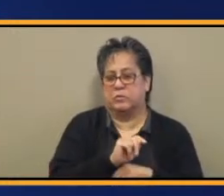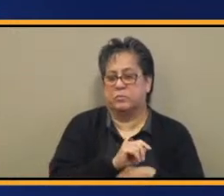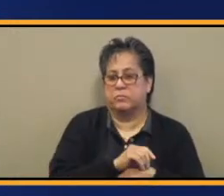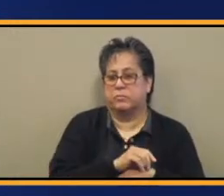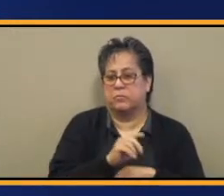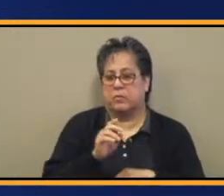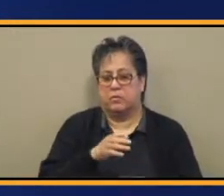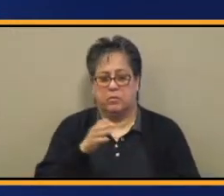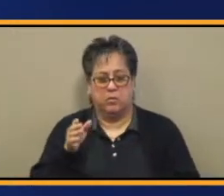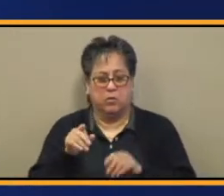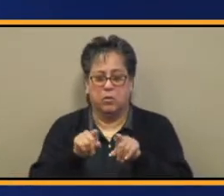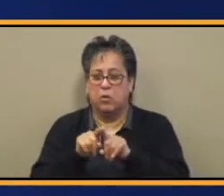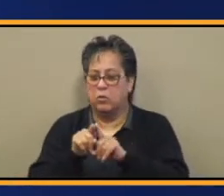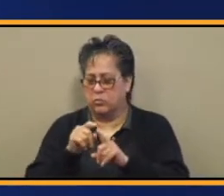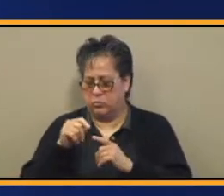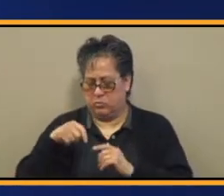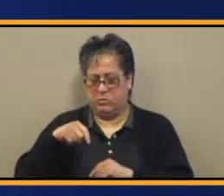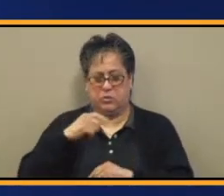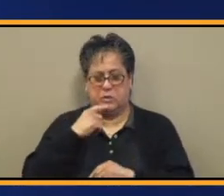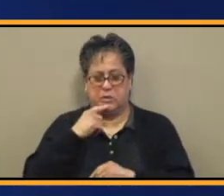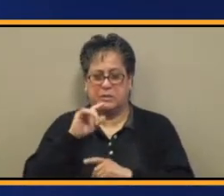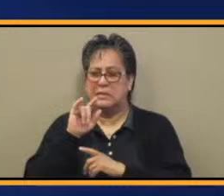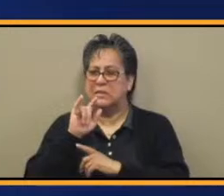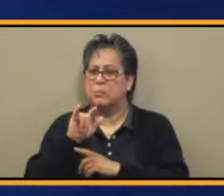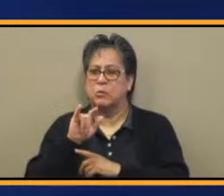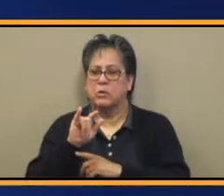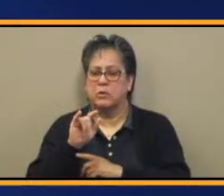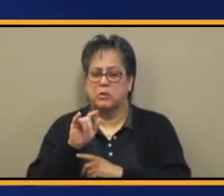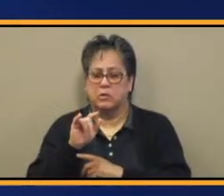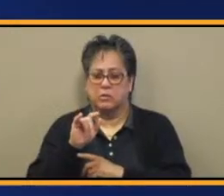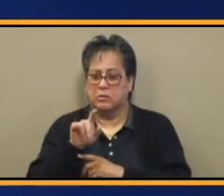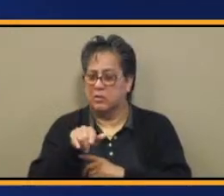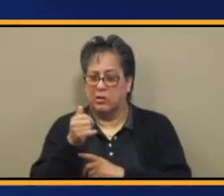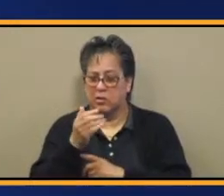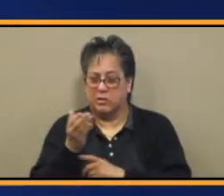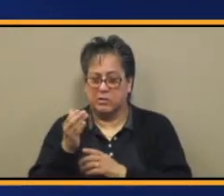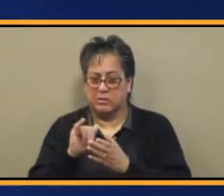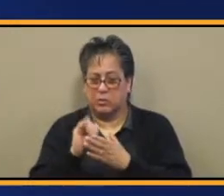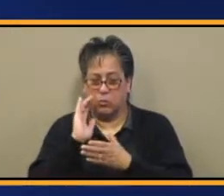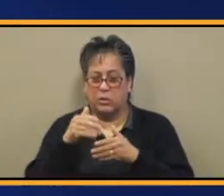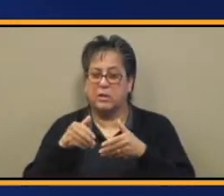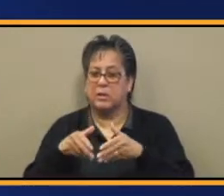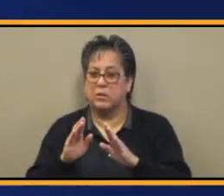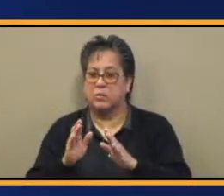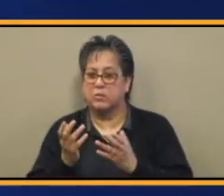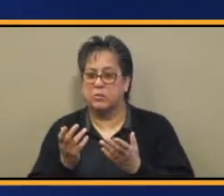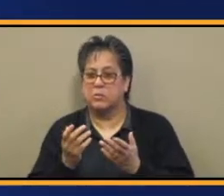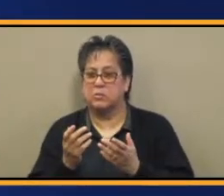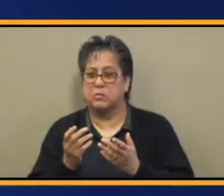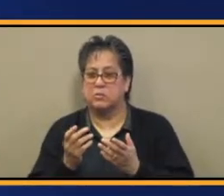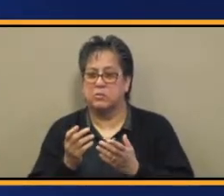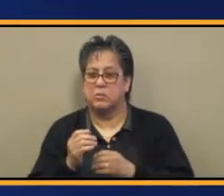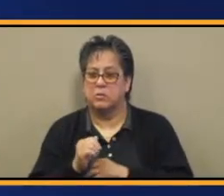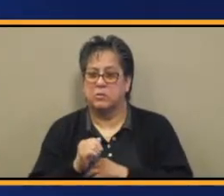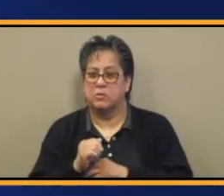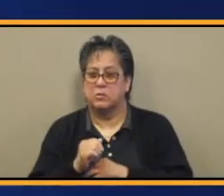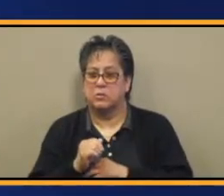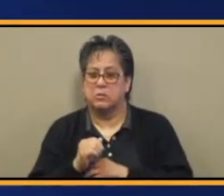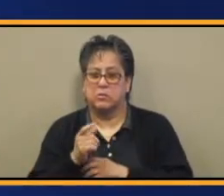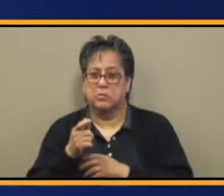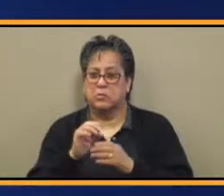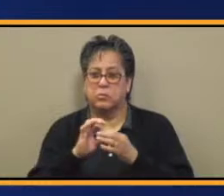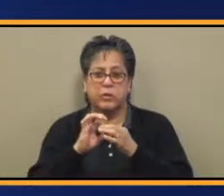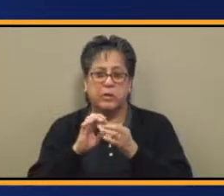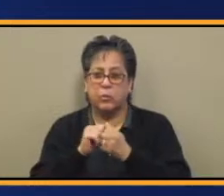This also mentions, for example, the airport. Are there other things that this allows for with regard to